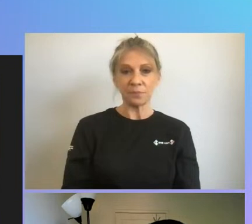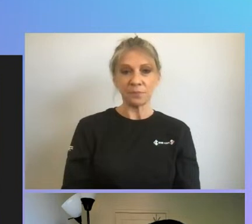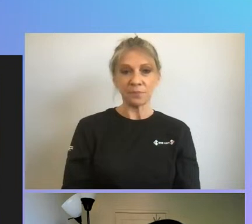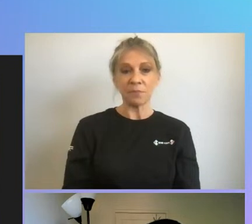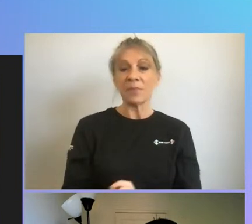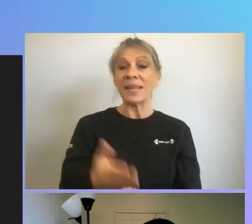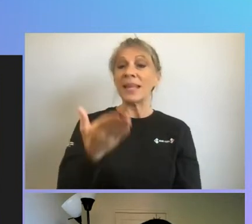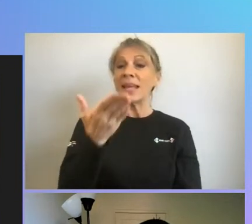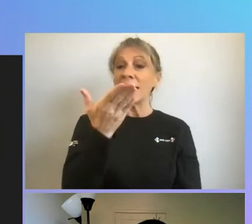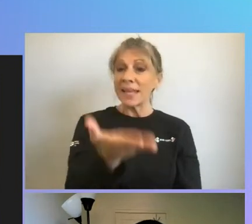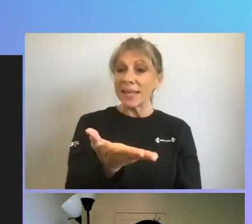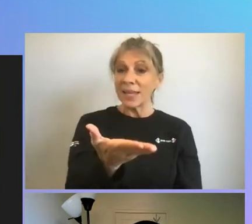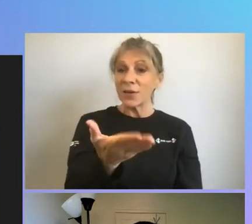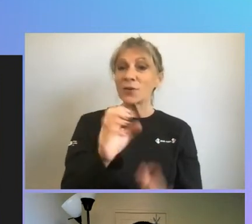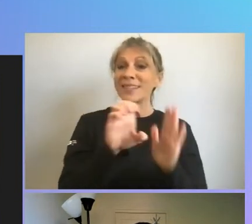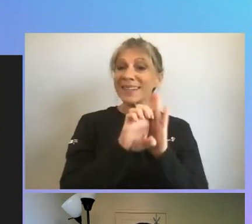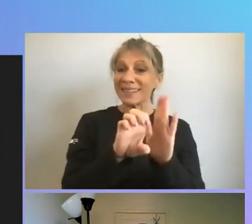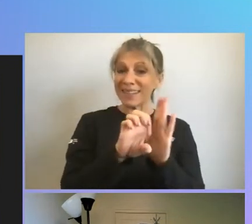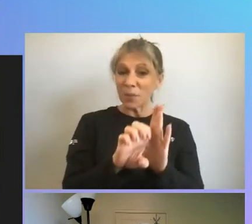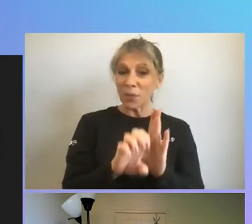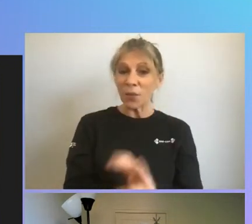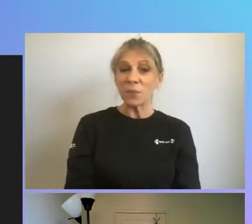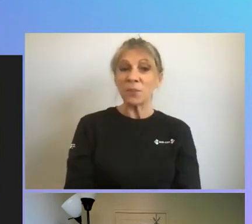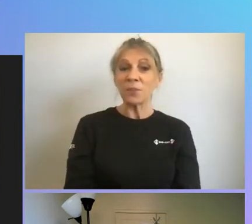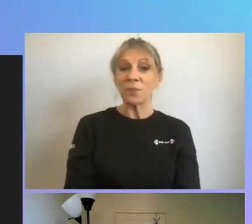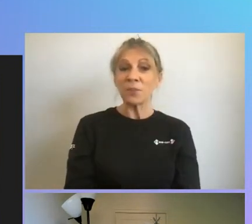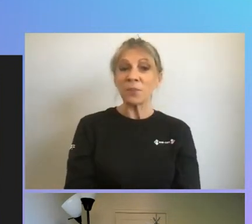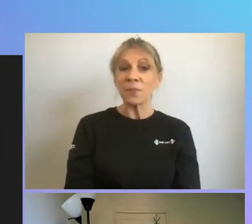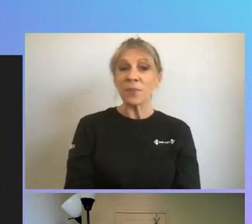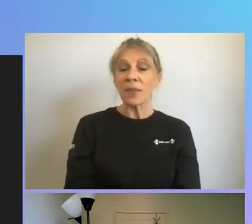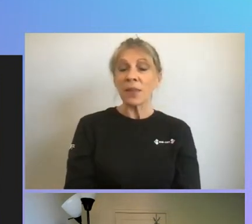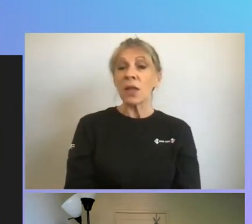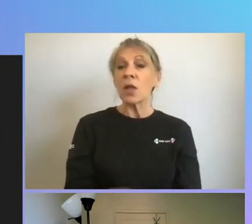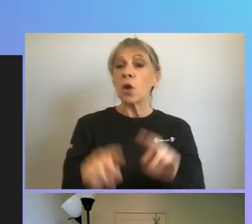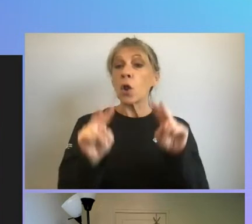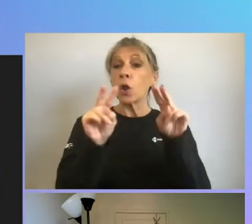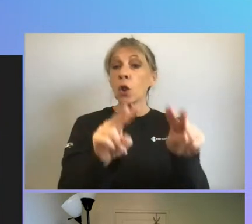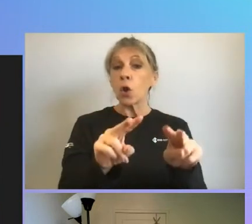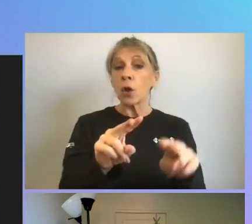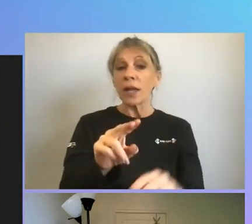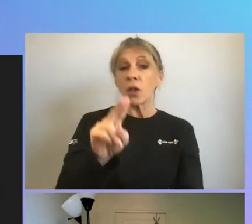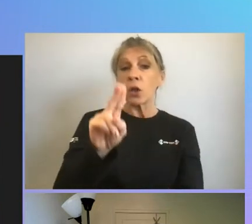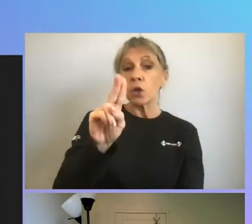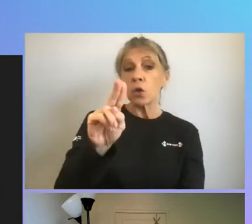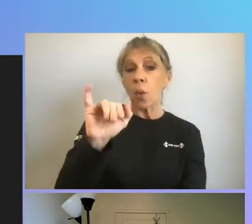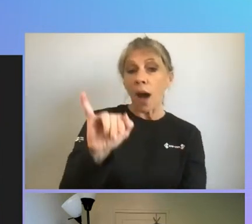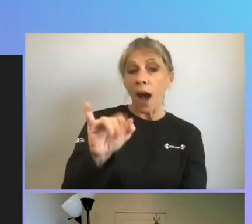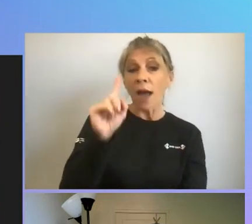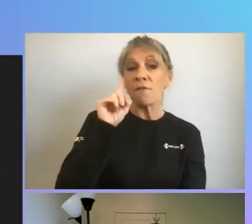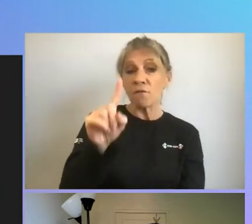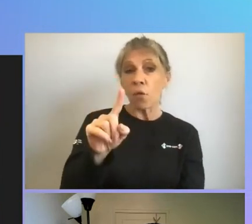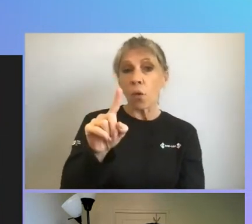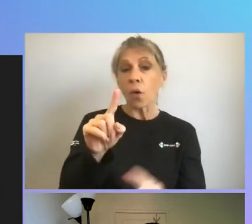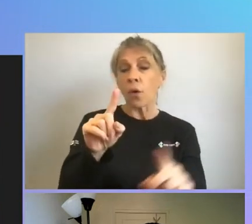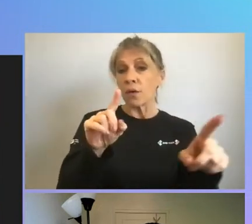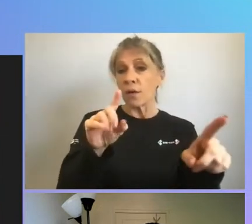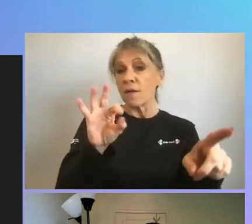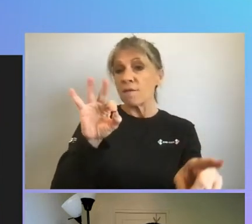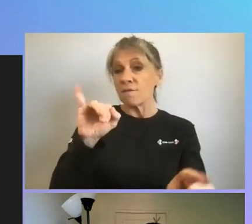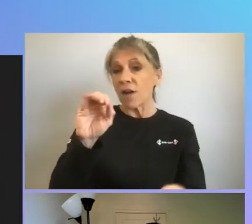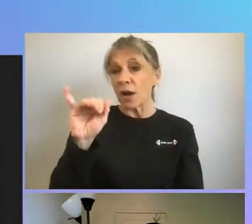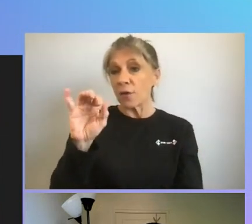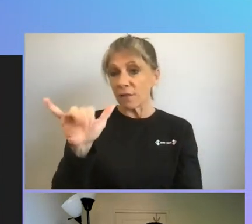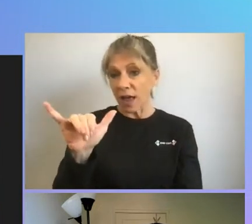So here's an example of here's a look at the UI for text-to-image Firefly. We